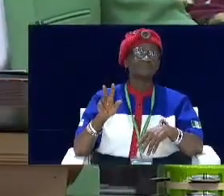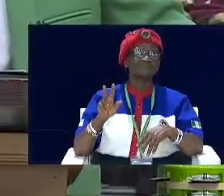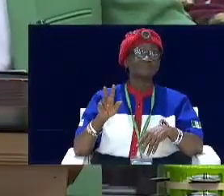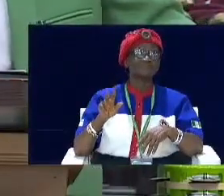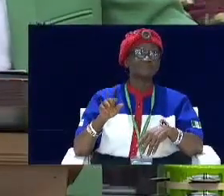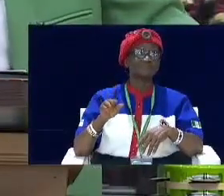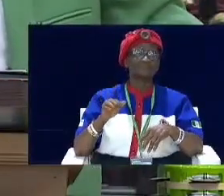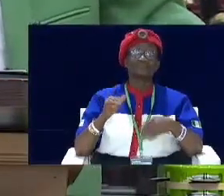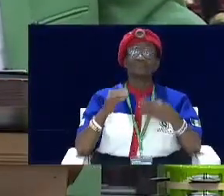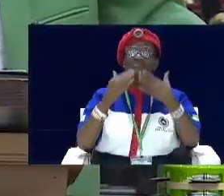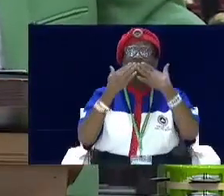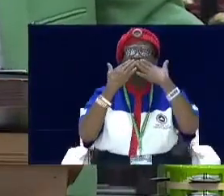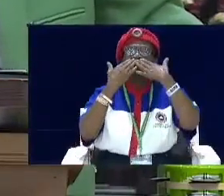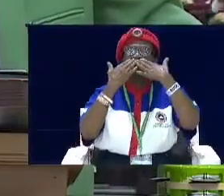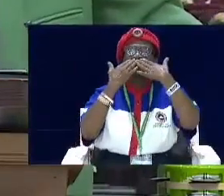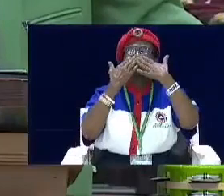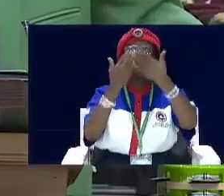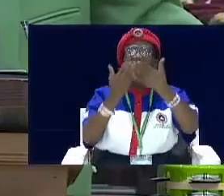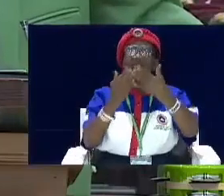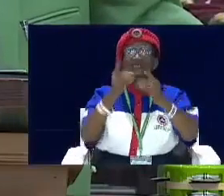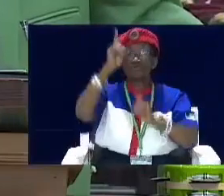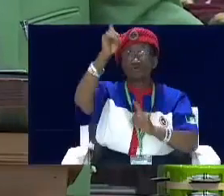Thank you, Lord. Yeah, Jesus.